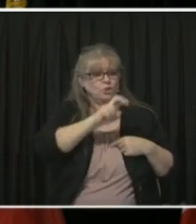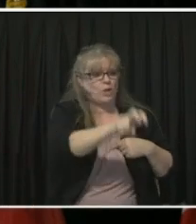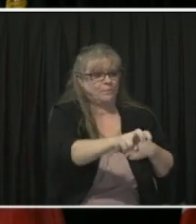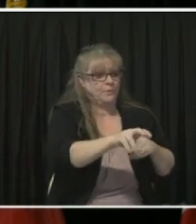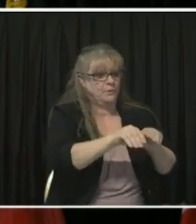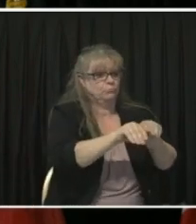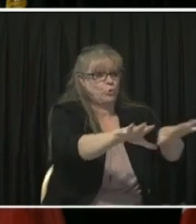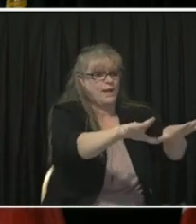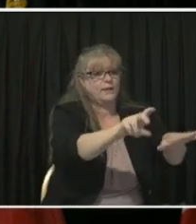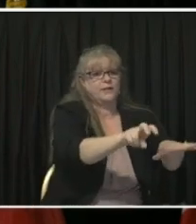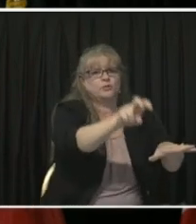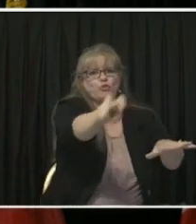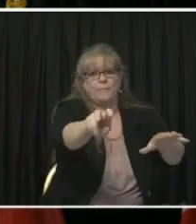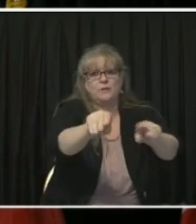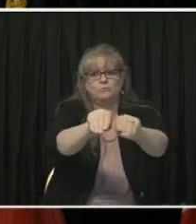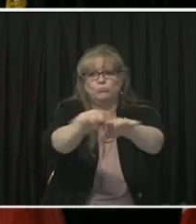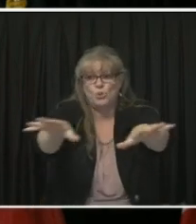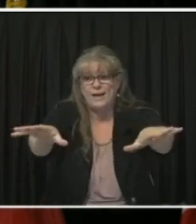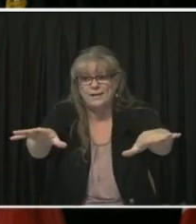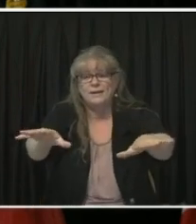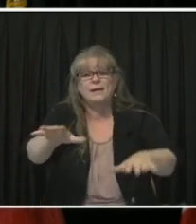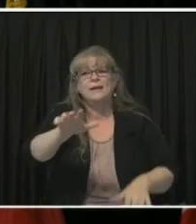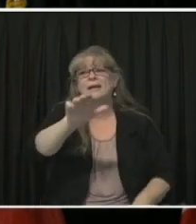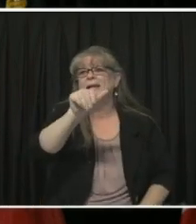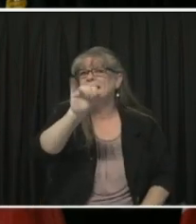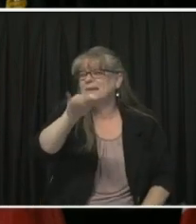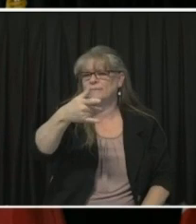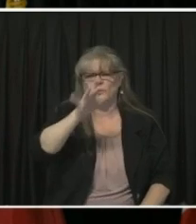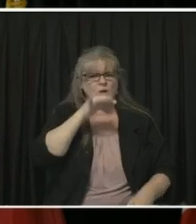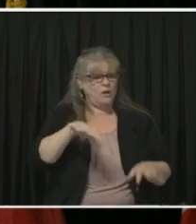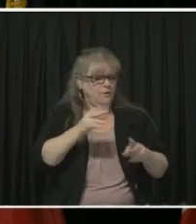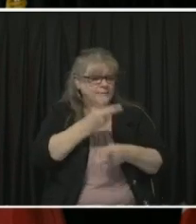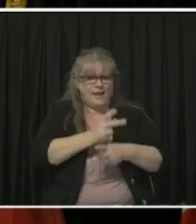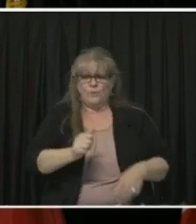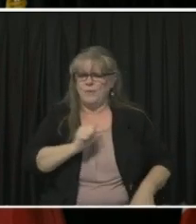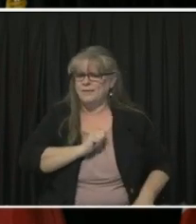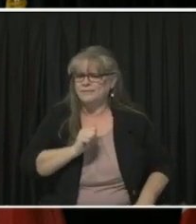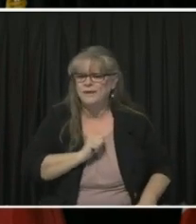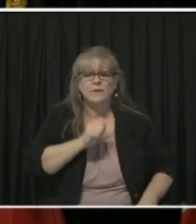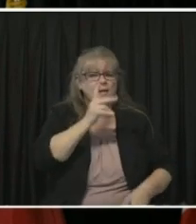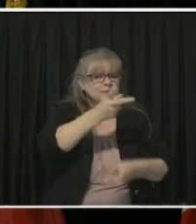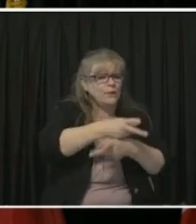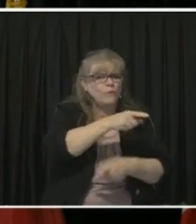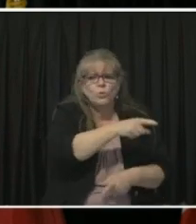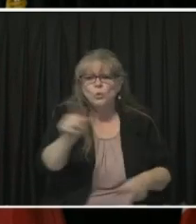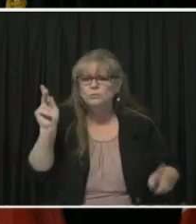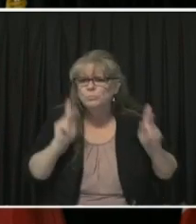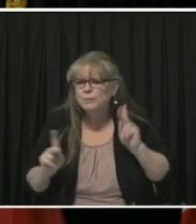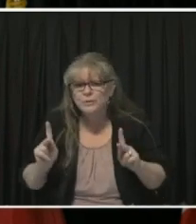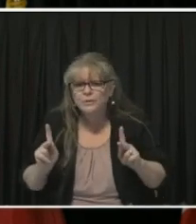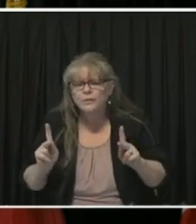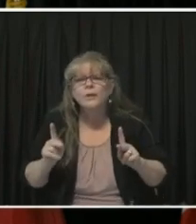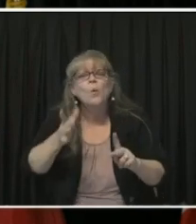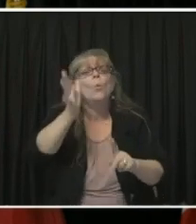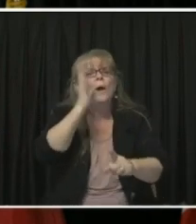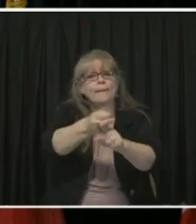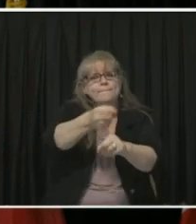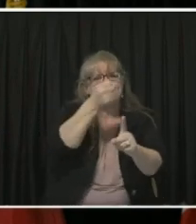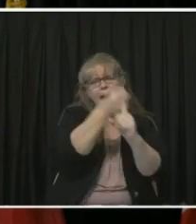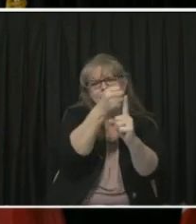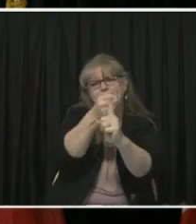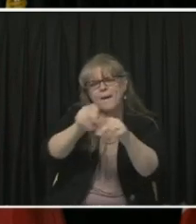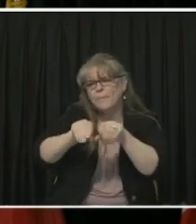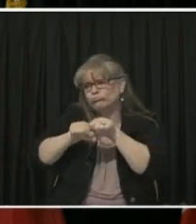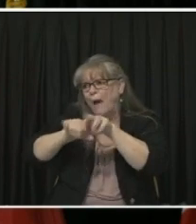are not alert to our surroundings. I ask for your continued commitment to staying at home as much as possible and